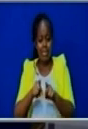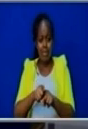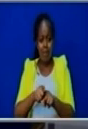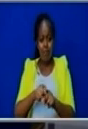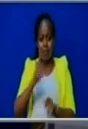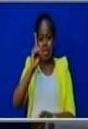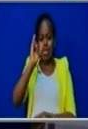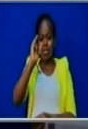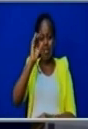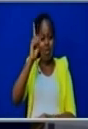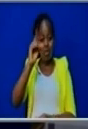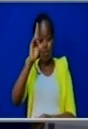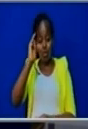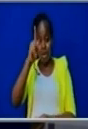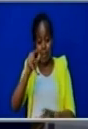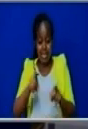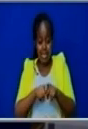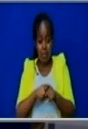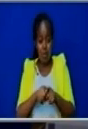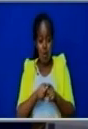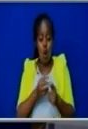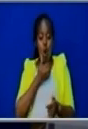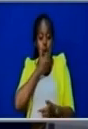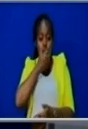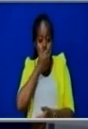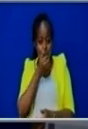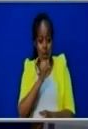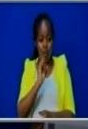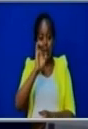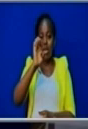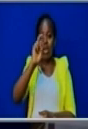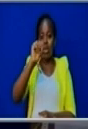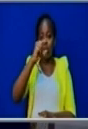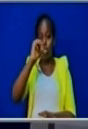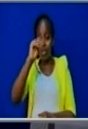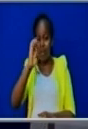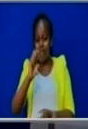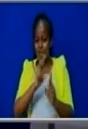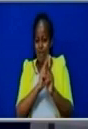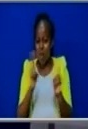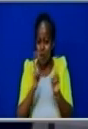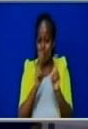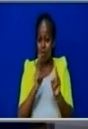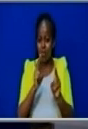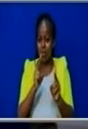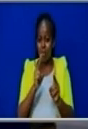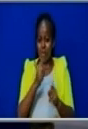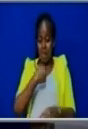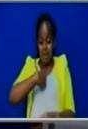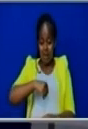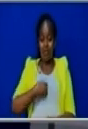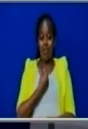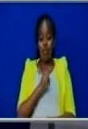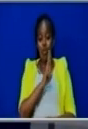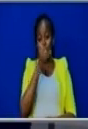irrigation. Yes. There is also cooling of engines. Cooling of engines. Yes, engines. That is a very personal use for me. I should have mentioned that.